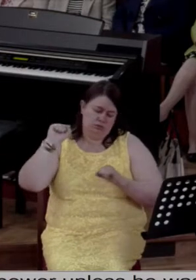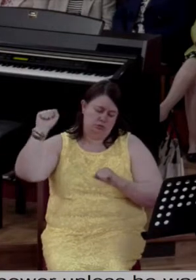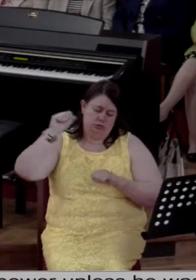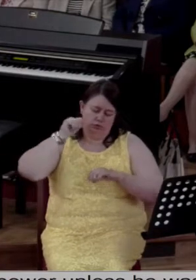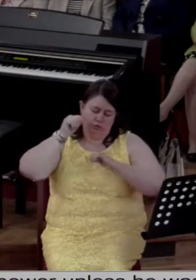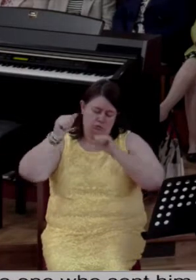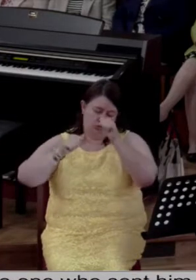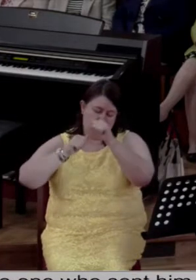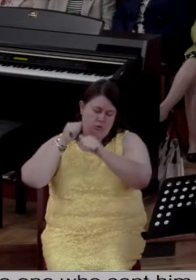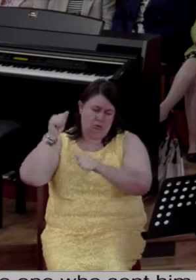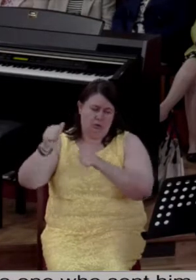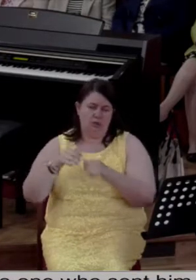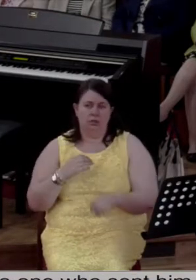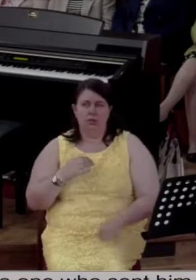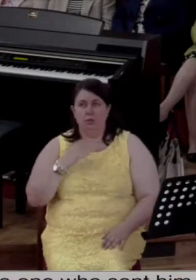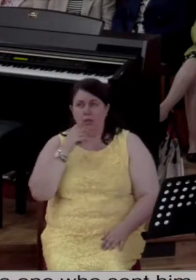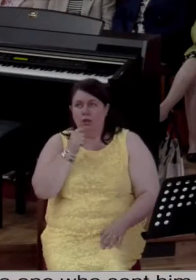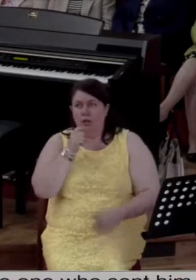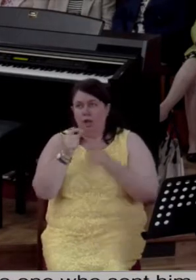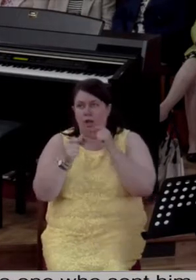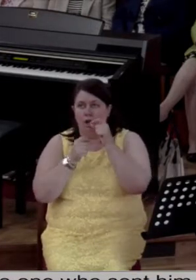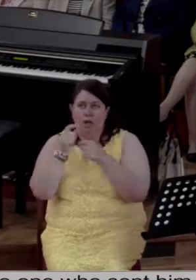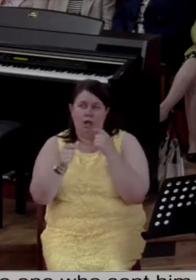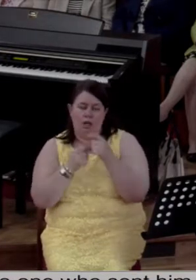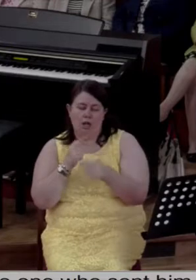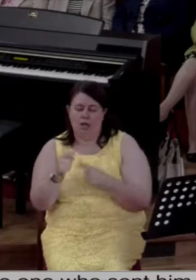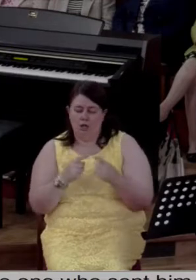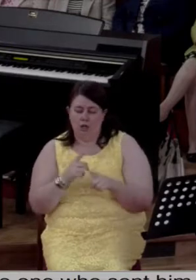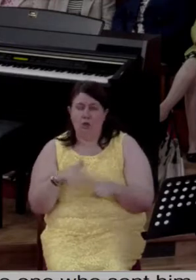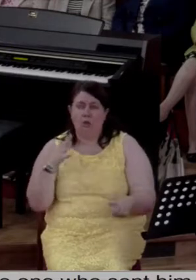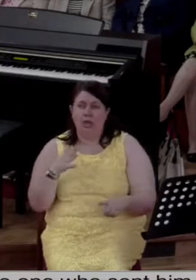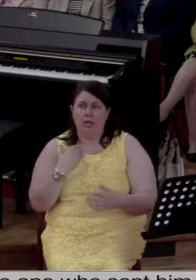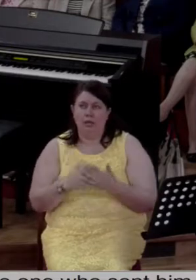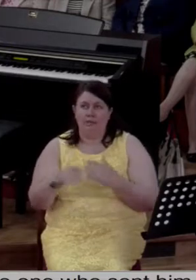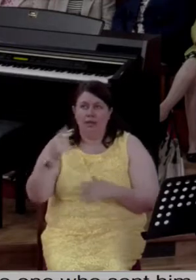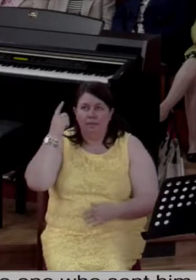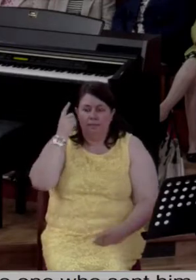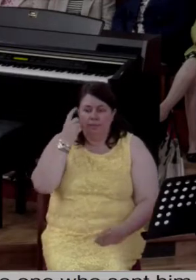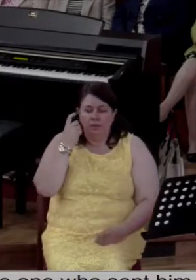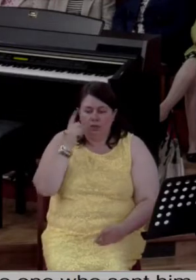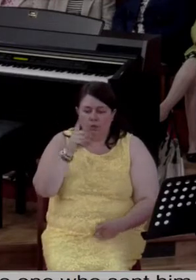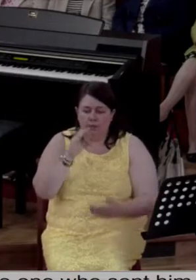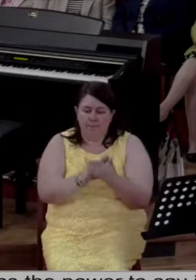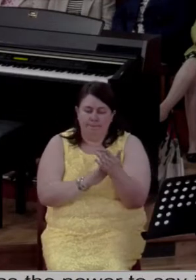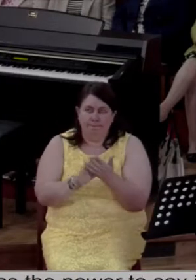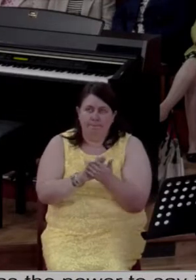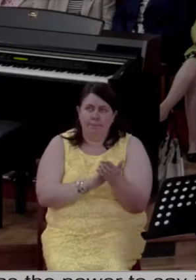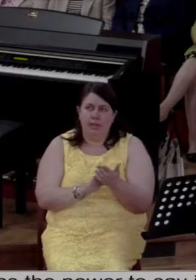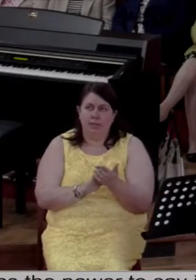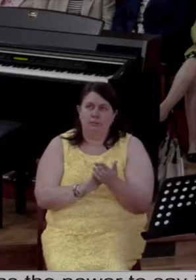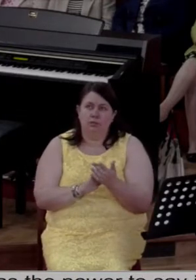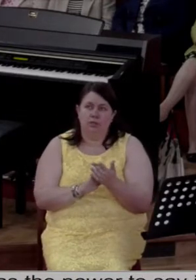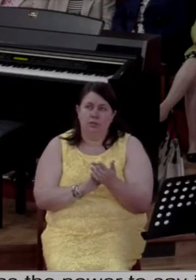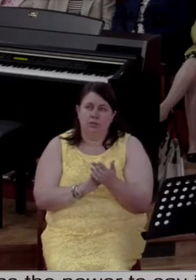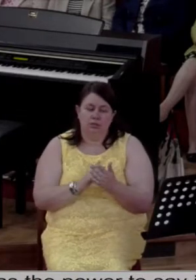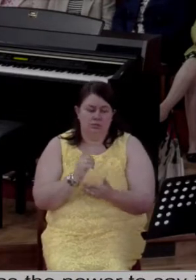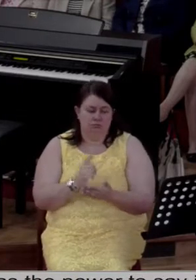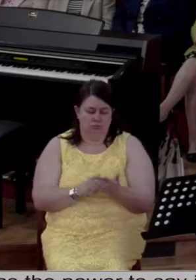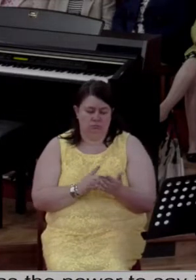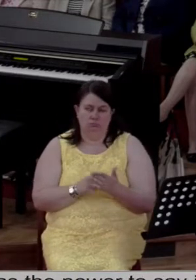Do you know, we trip these things off our tongue so quickly and we don't think too much about them when we pray them. But "yours is the glory." This